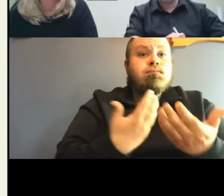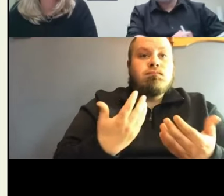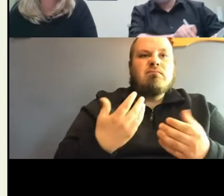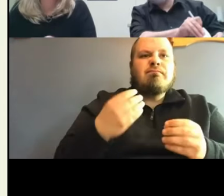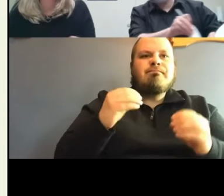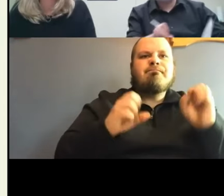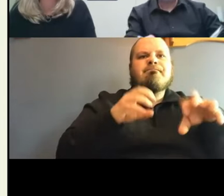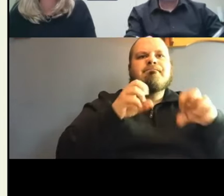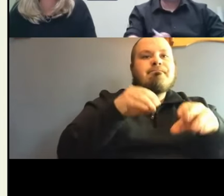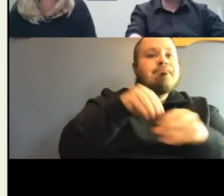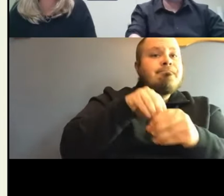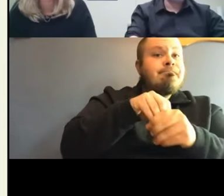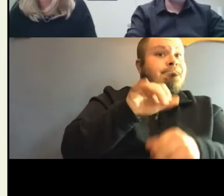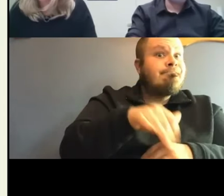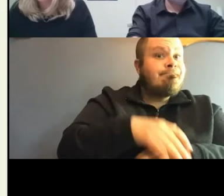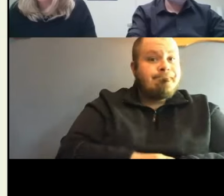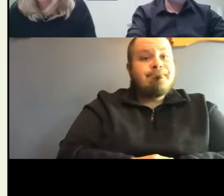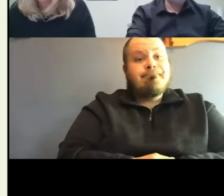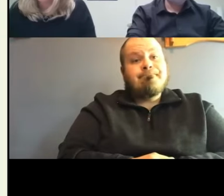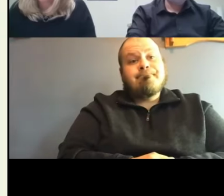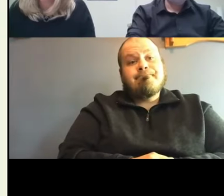it.